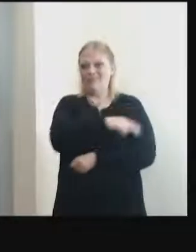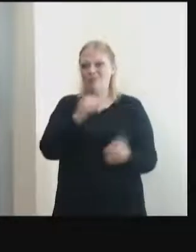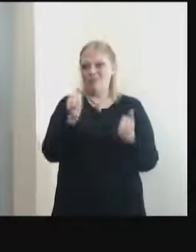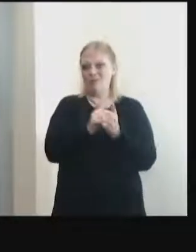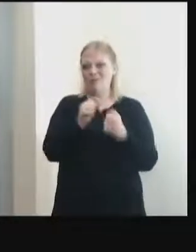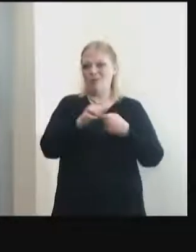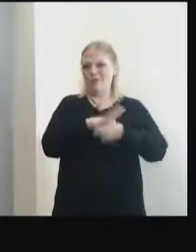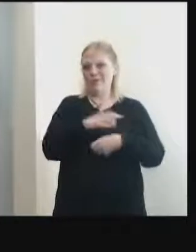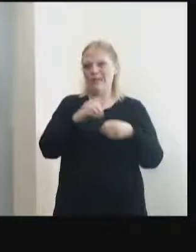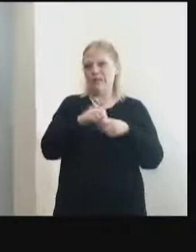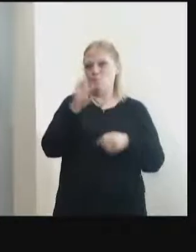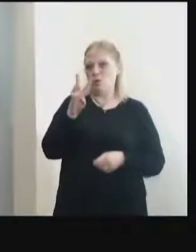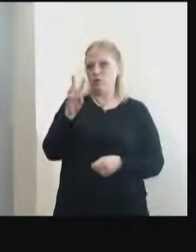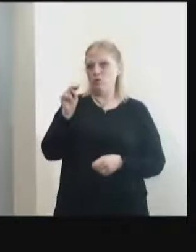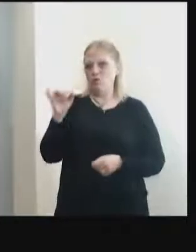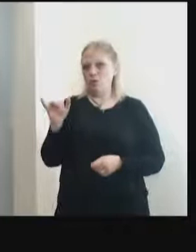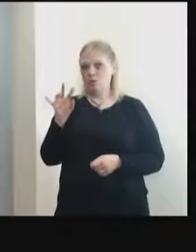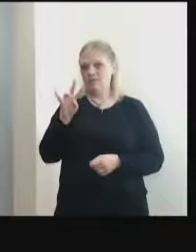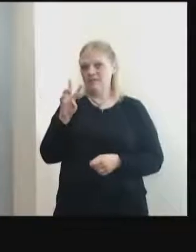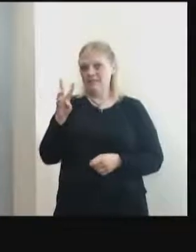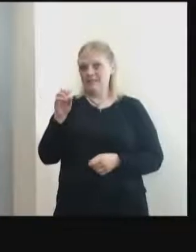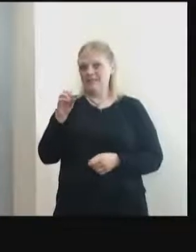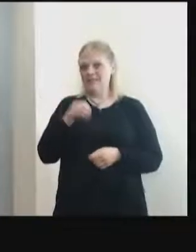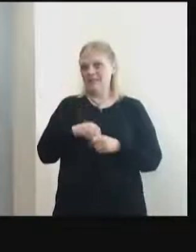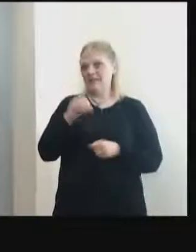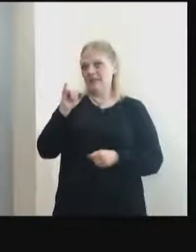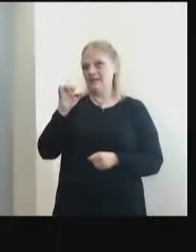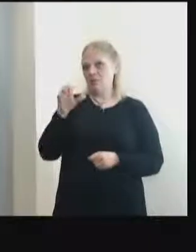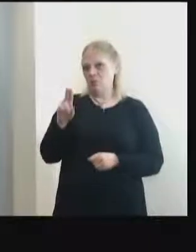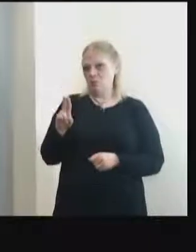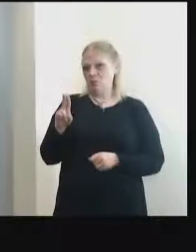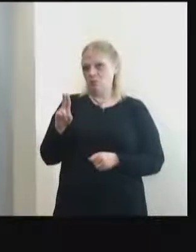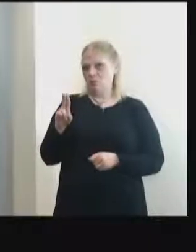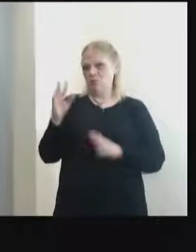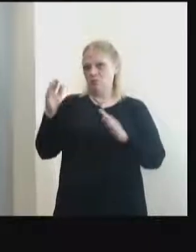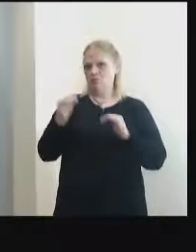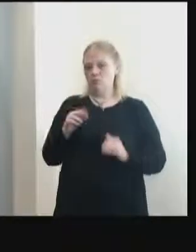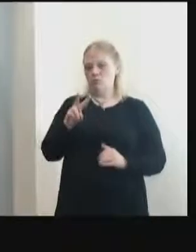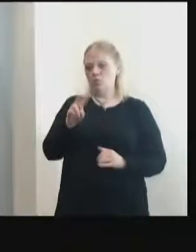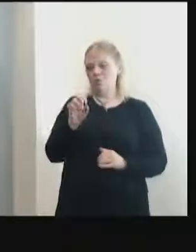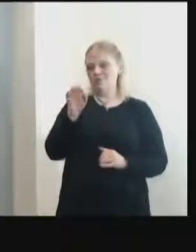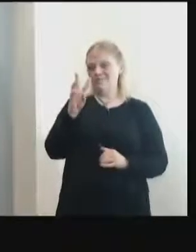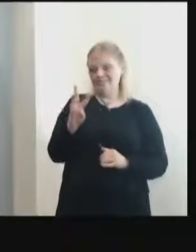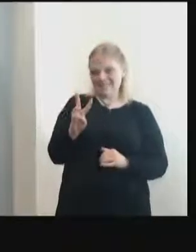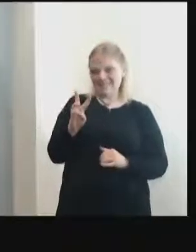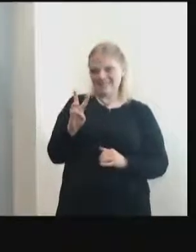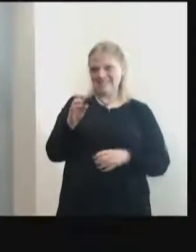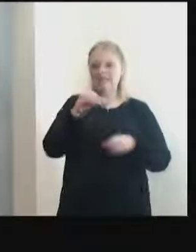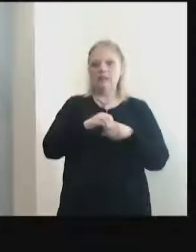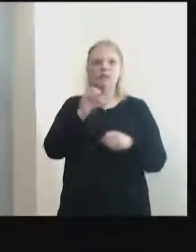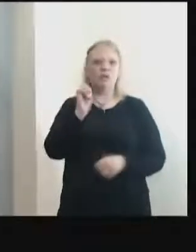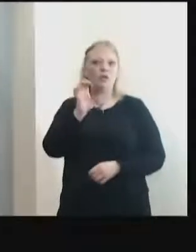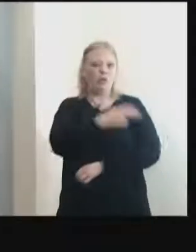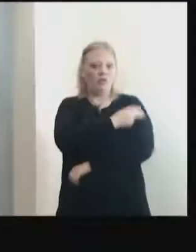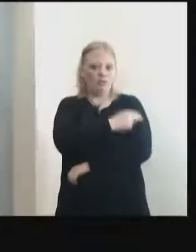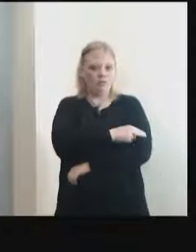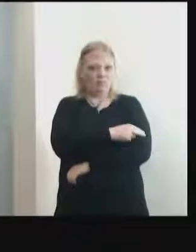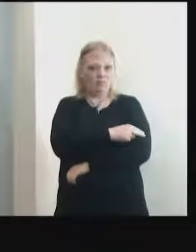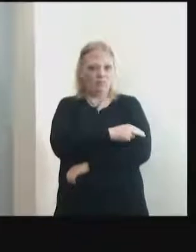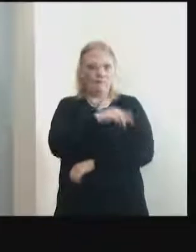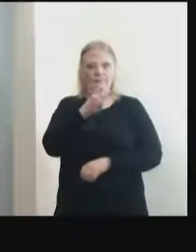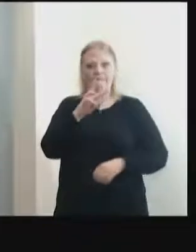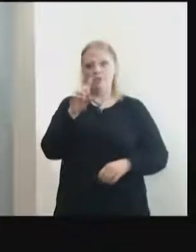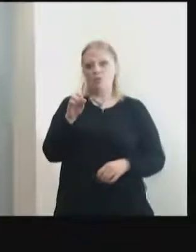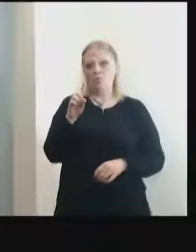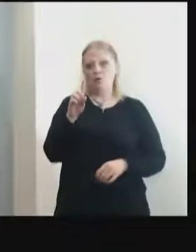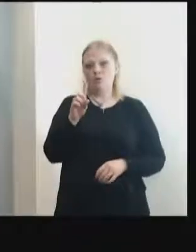COVID-19 in Western New York, 76 in the ICU. Of those, 206 patients were in Erie County hospitals.